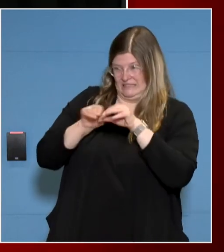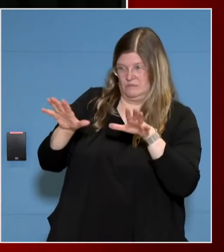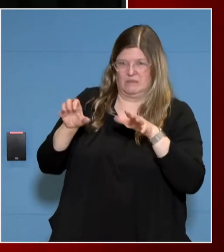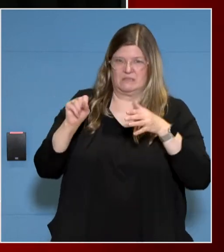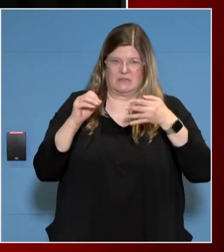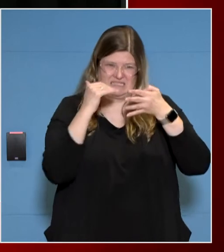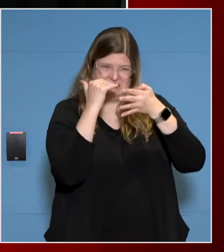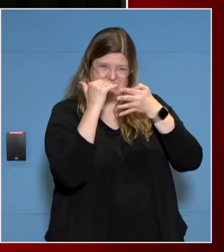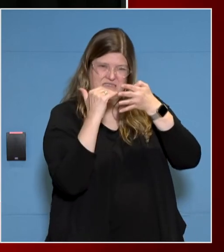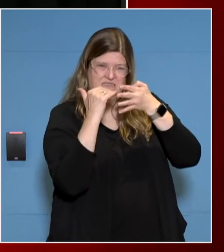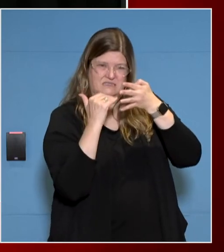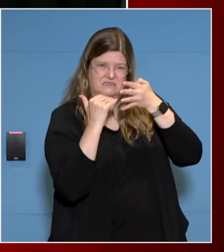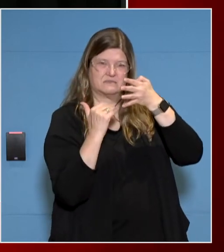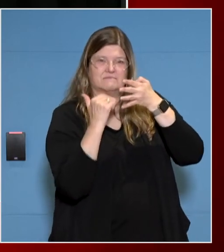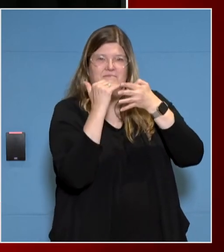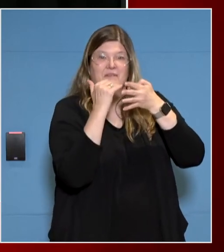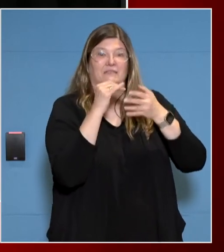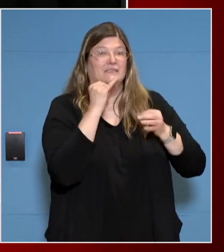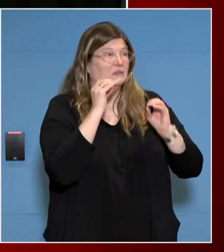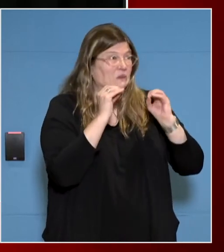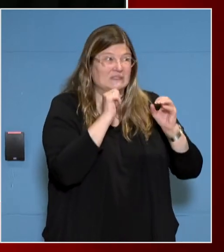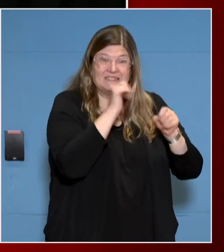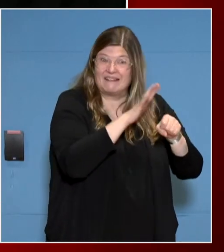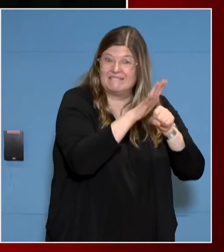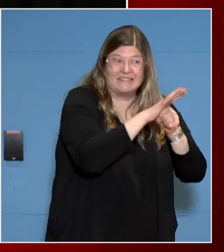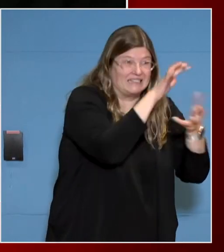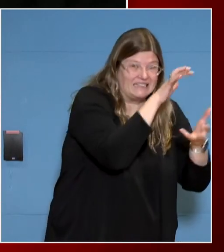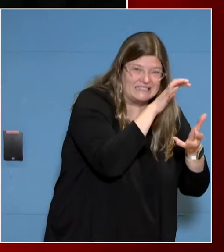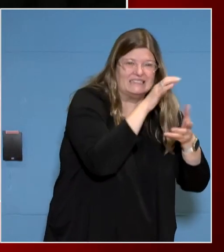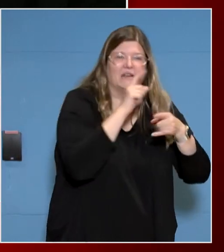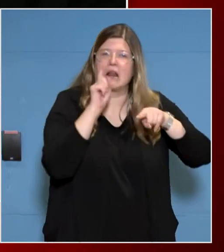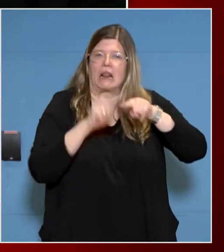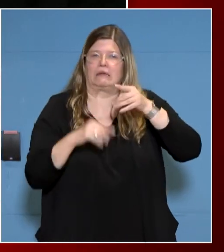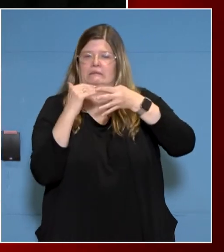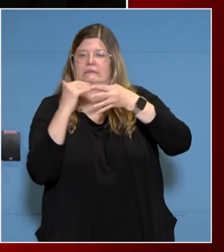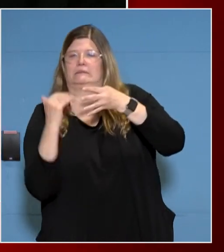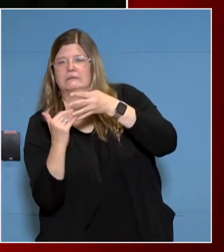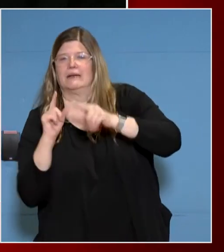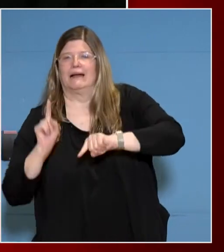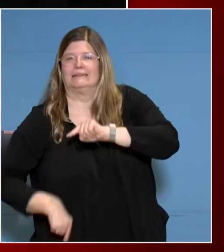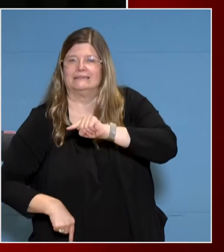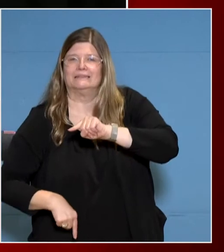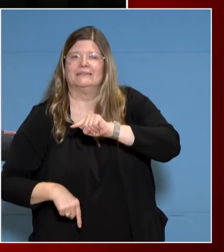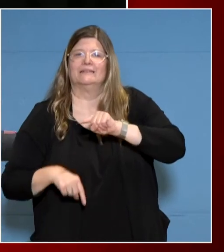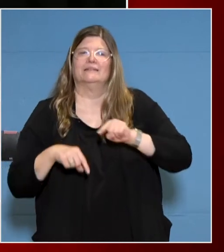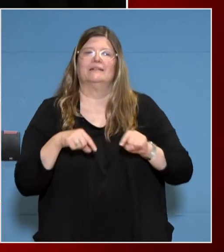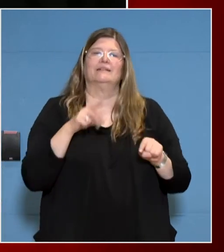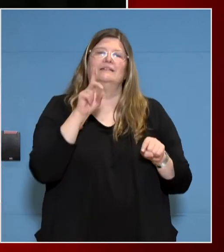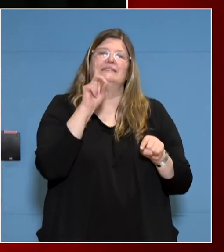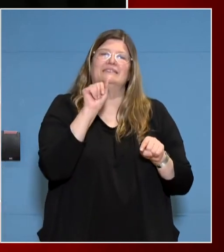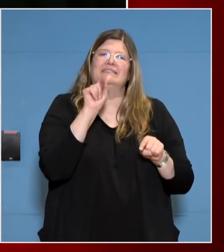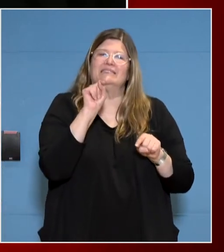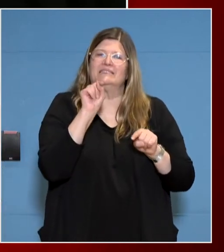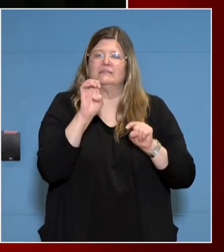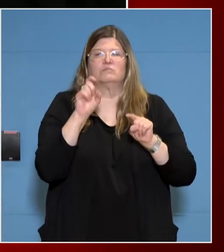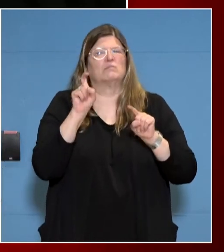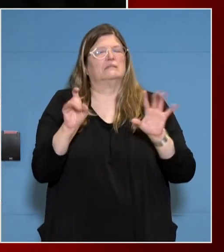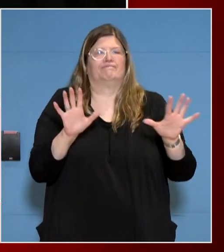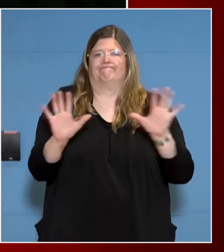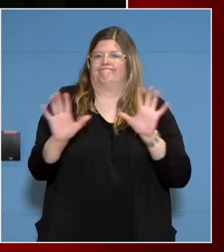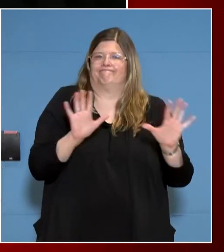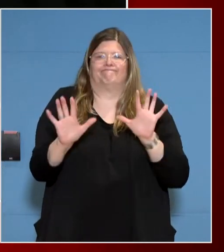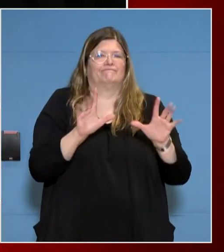and clear, and I'd appreciate an amplification of this message, is that we simply do not have enough vaccine. So even